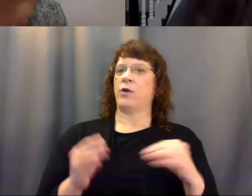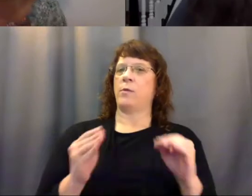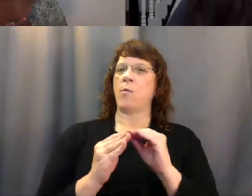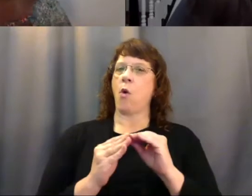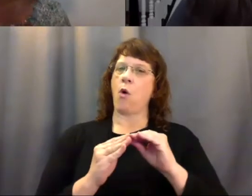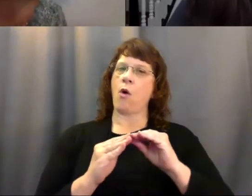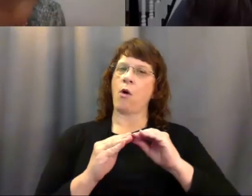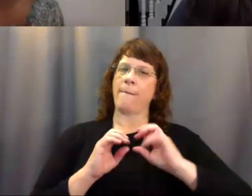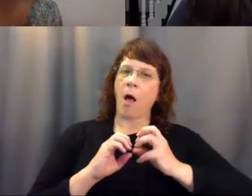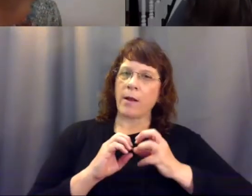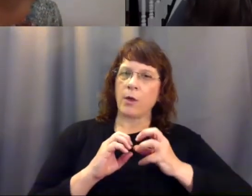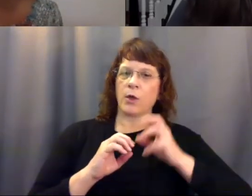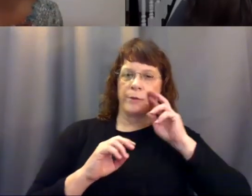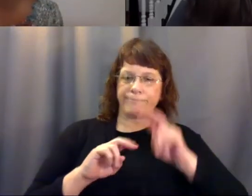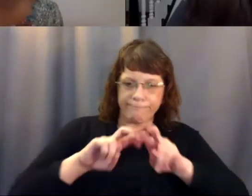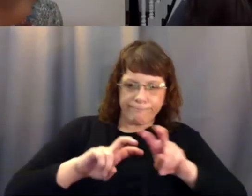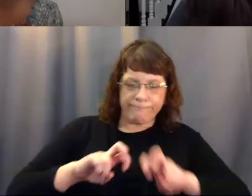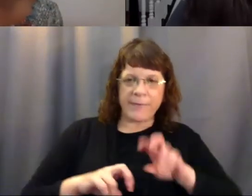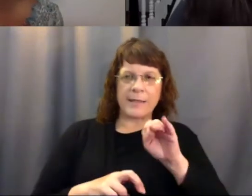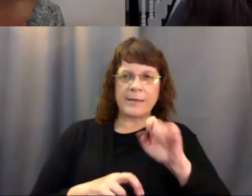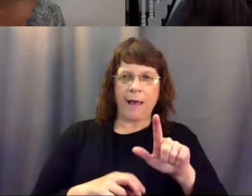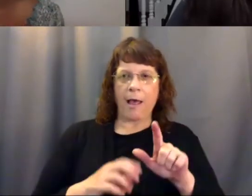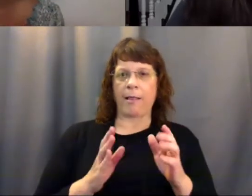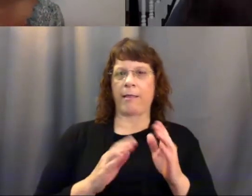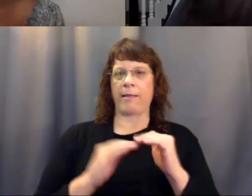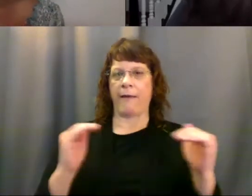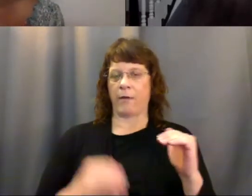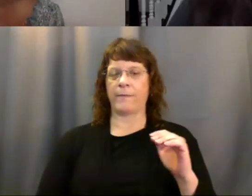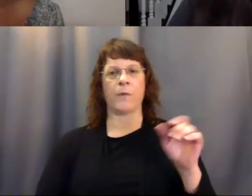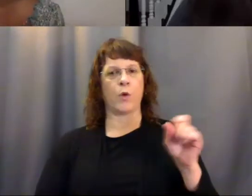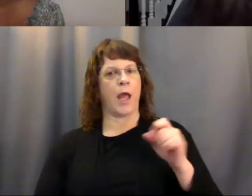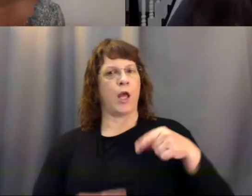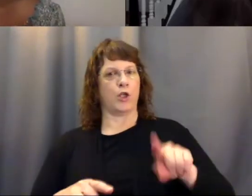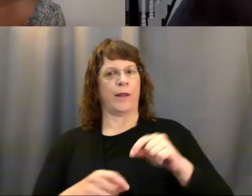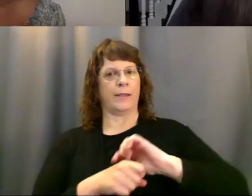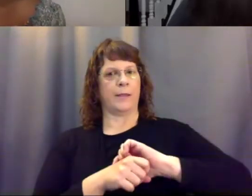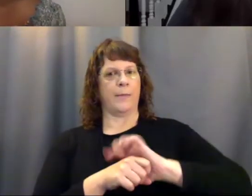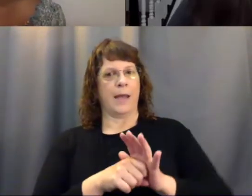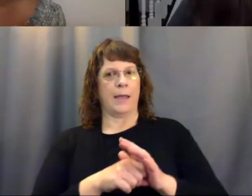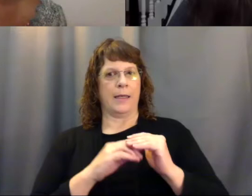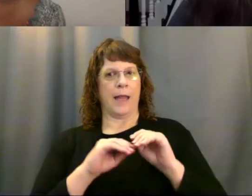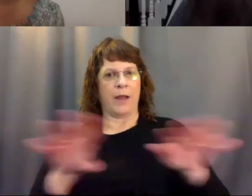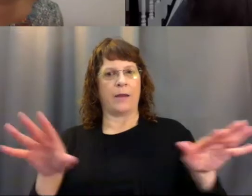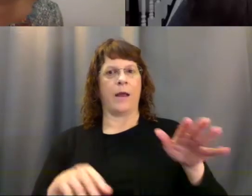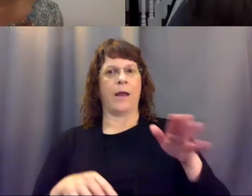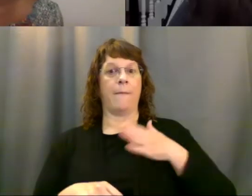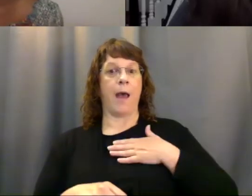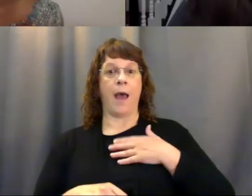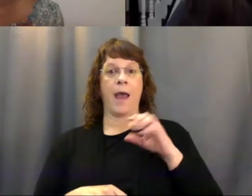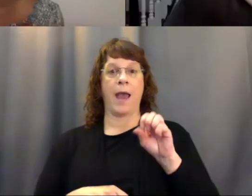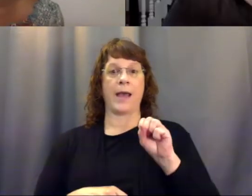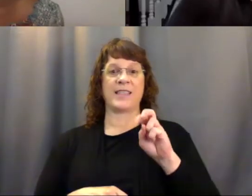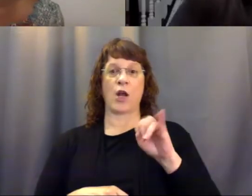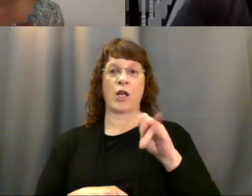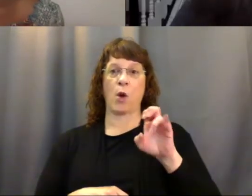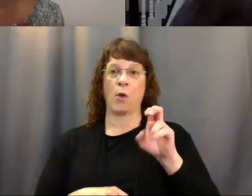the cellular levels, things like that. Yeah. Yeah, I know during this pandemic, my serotonin is not firing on all cylinders,